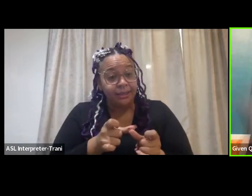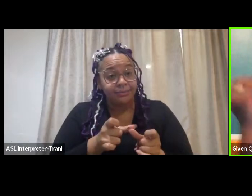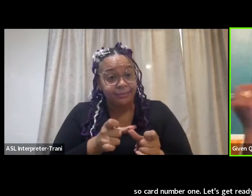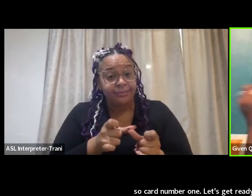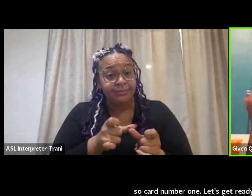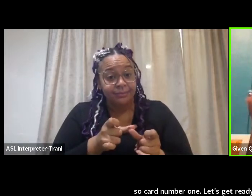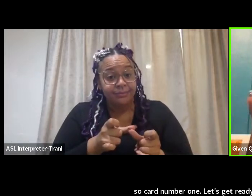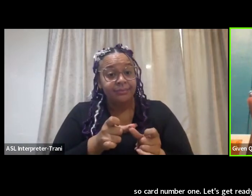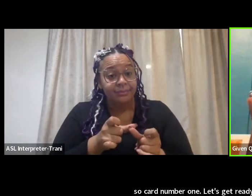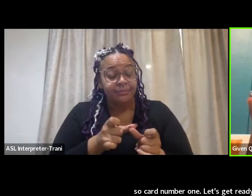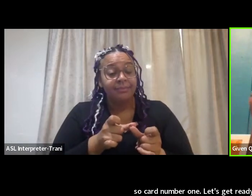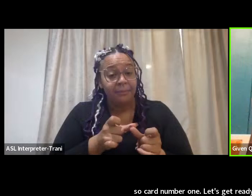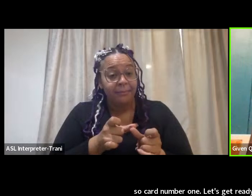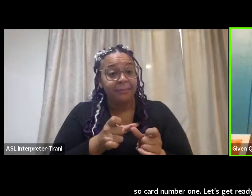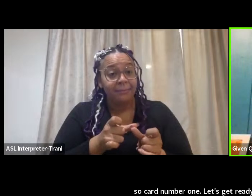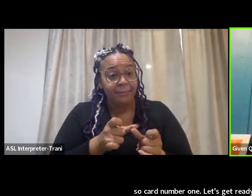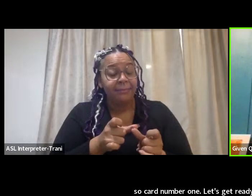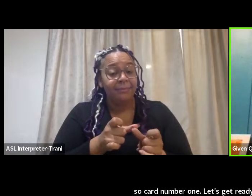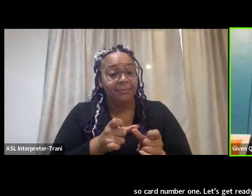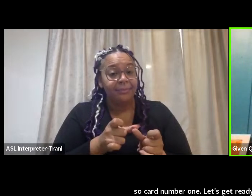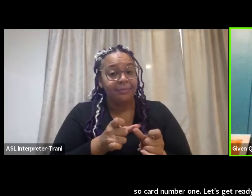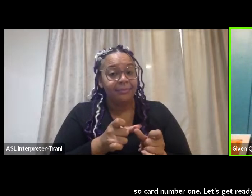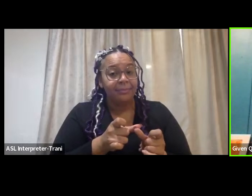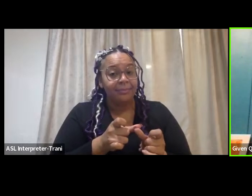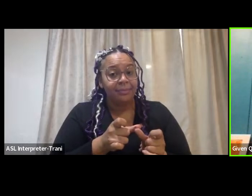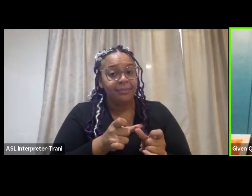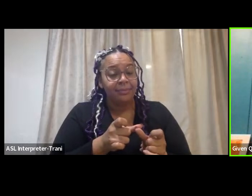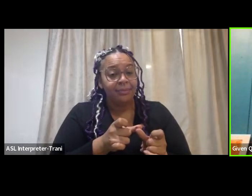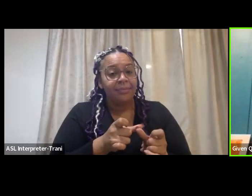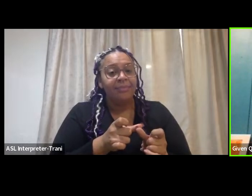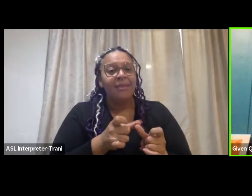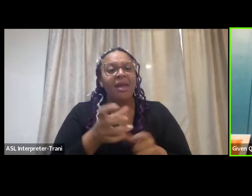And the deets that are coming through